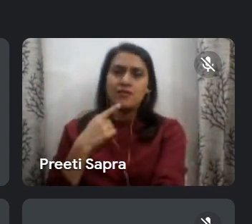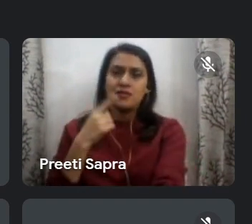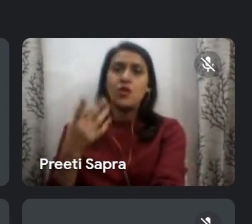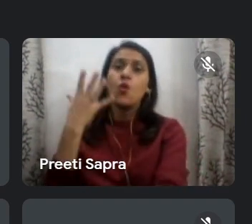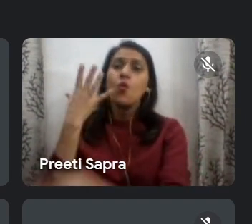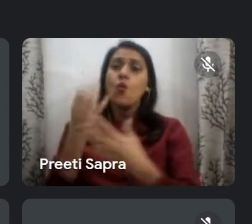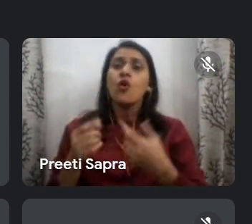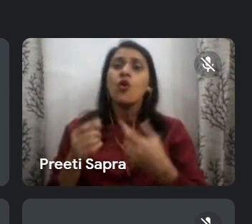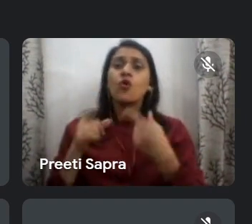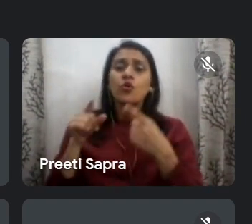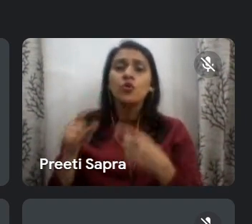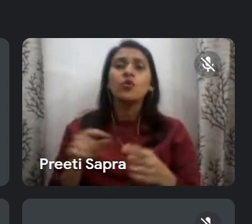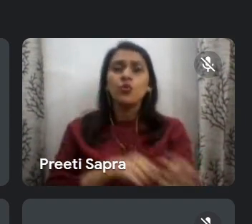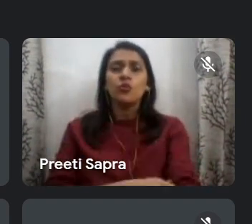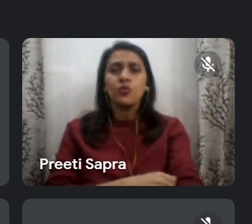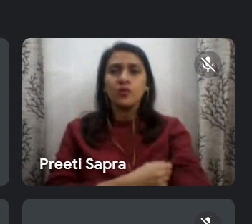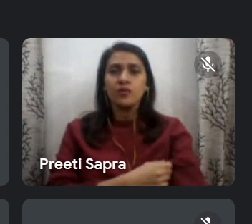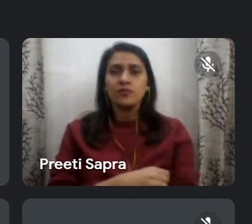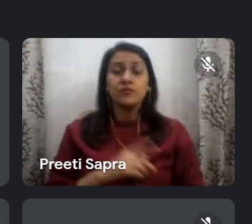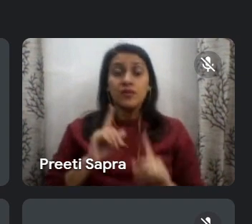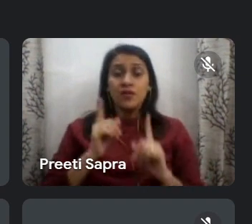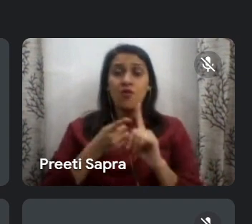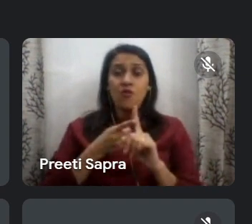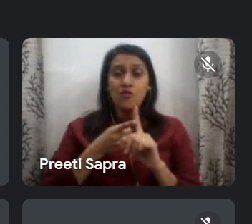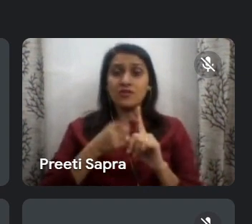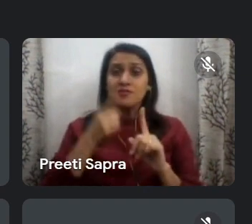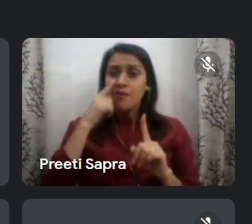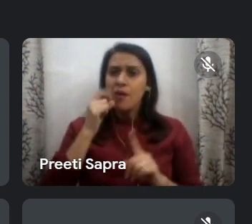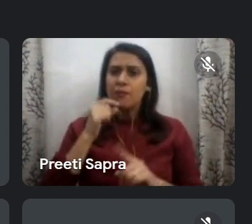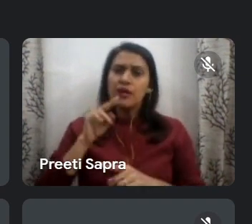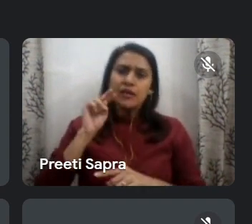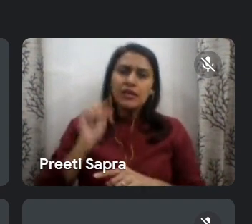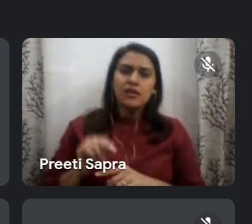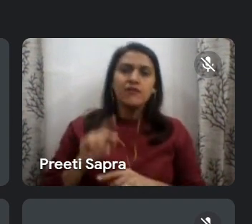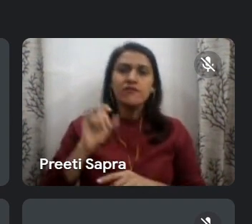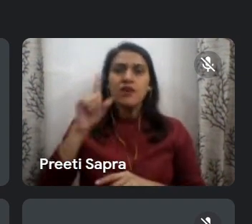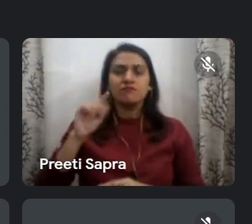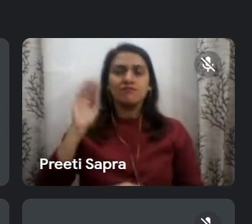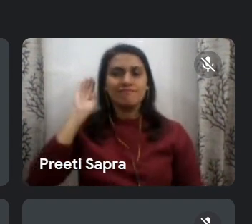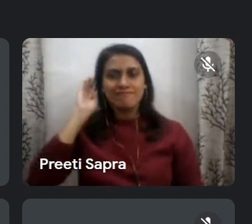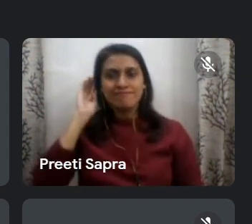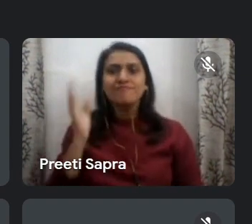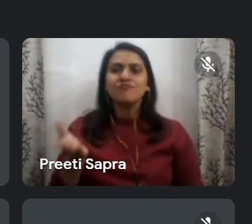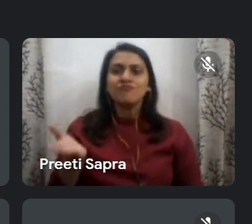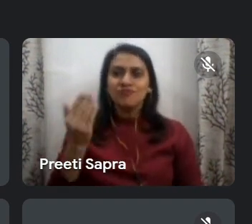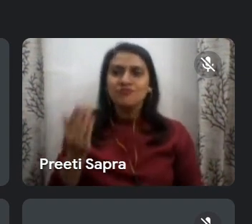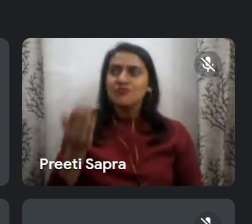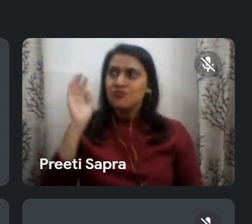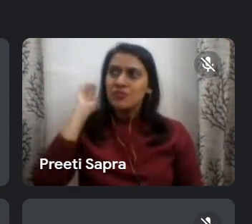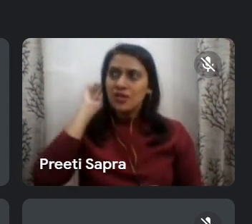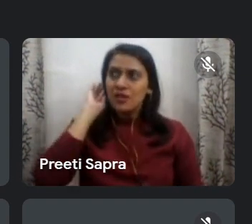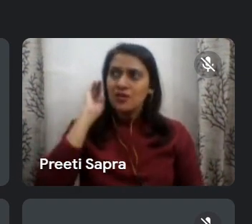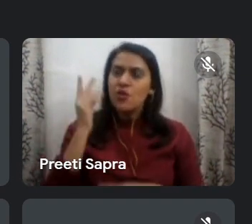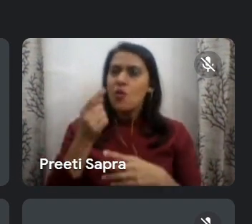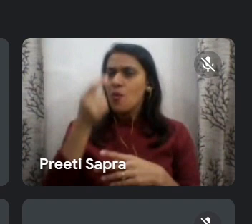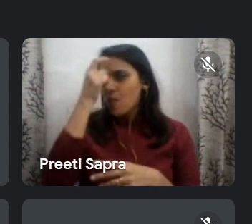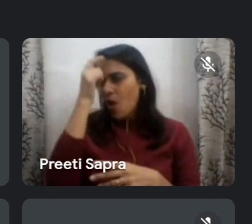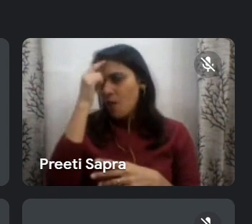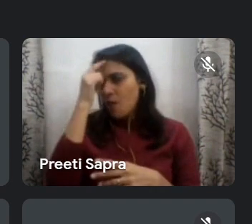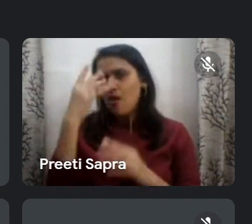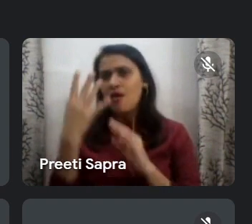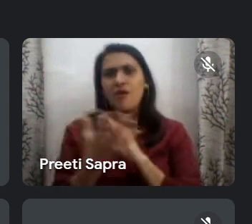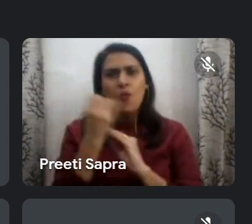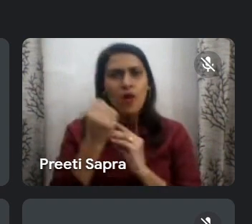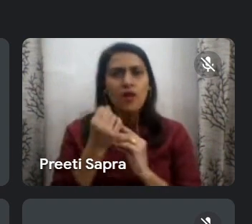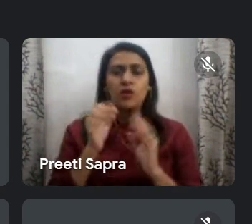for you to just listen, right? And that itself solves a lot of the problems. Finding the right school, the